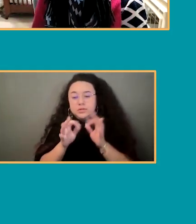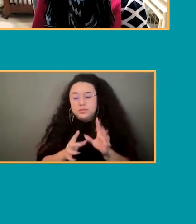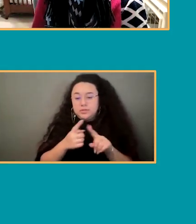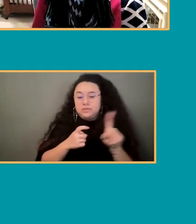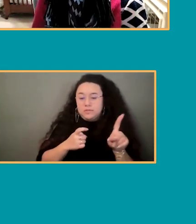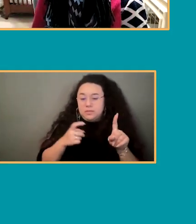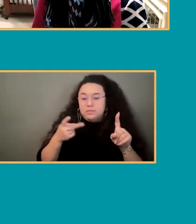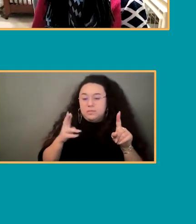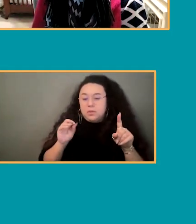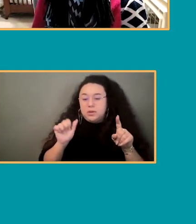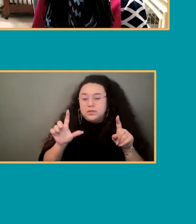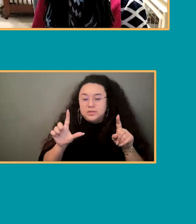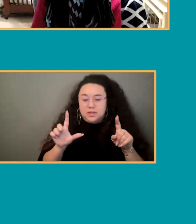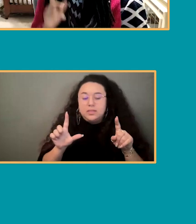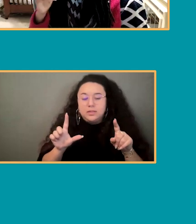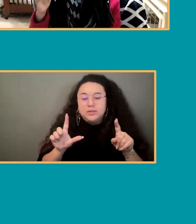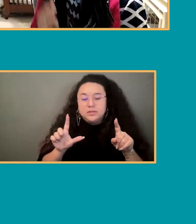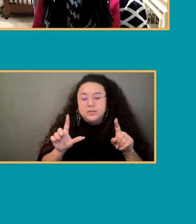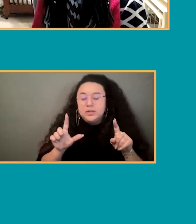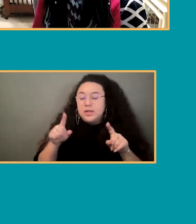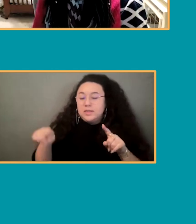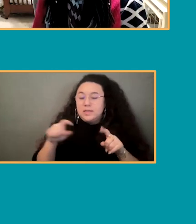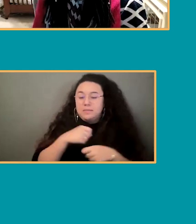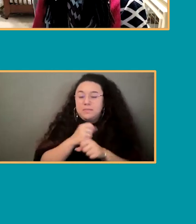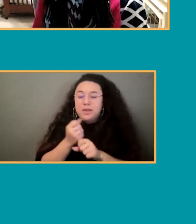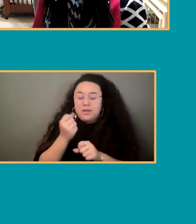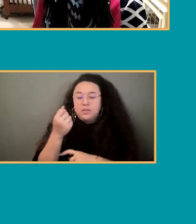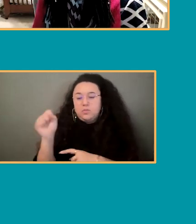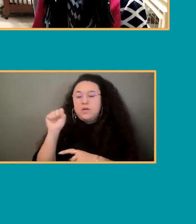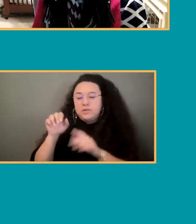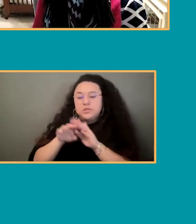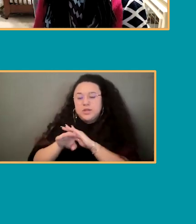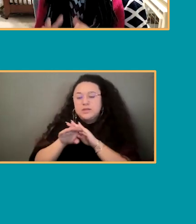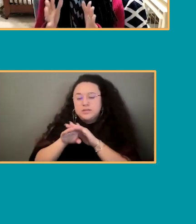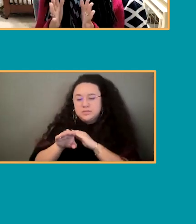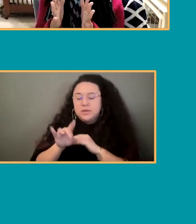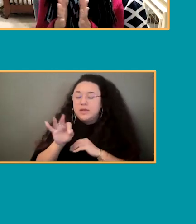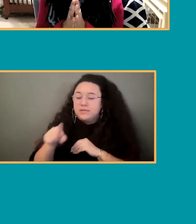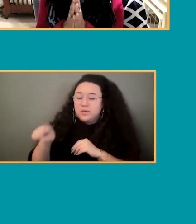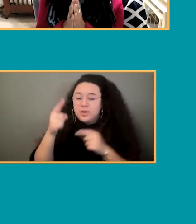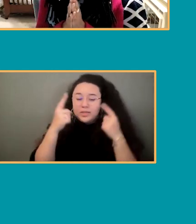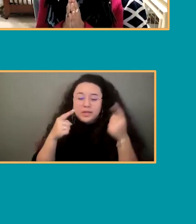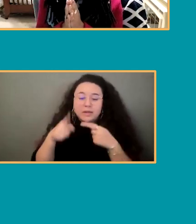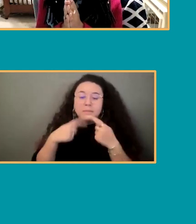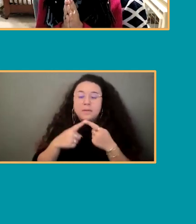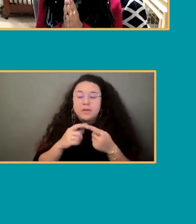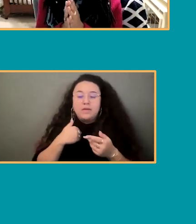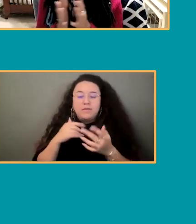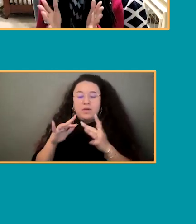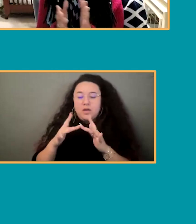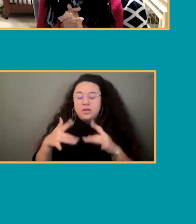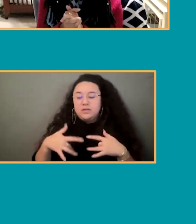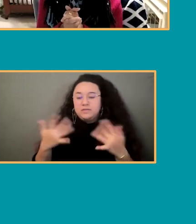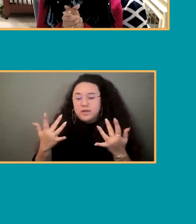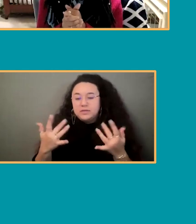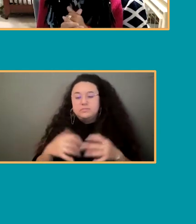is provided by Pro Bono ASL because they make the revolution accessible. If you are thinking about having an online